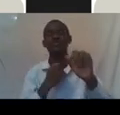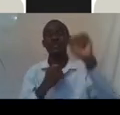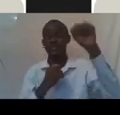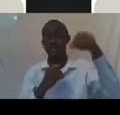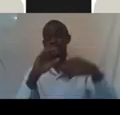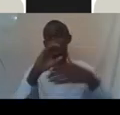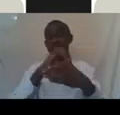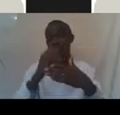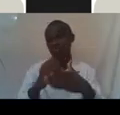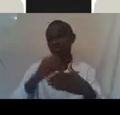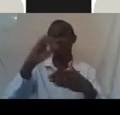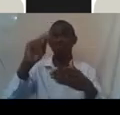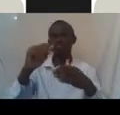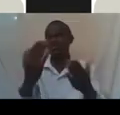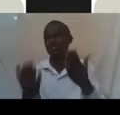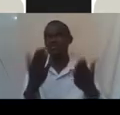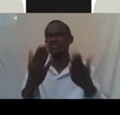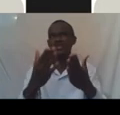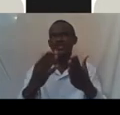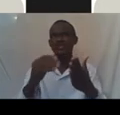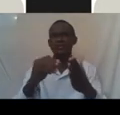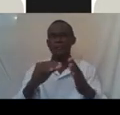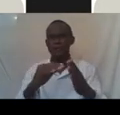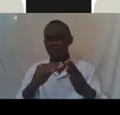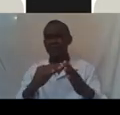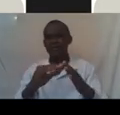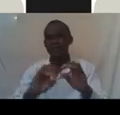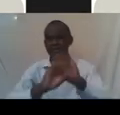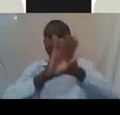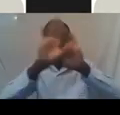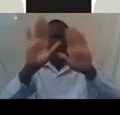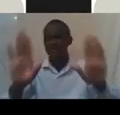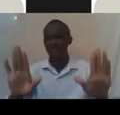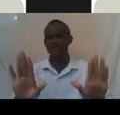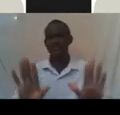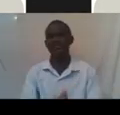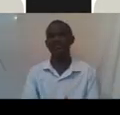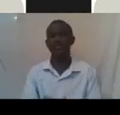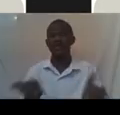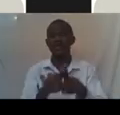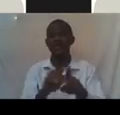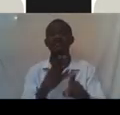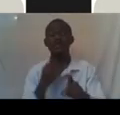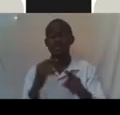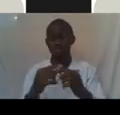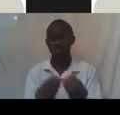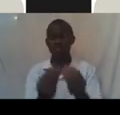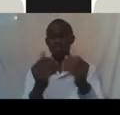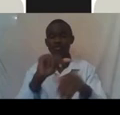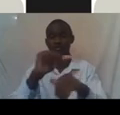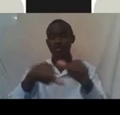more clarity, maybe a less nuanced answer. There's also, will it solve the winner takes all